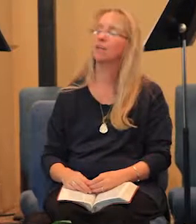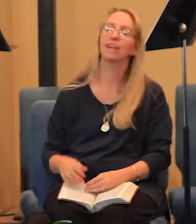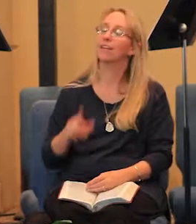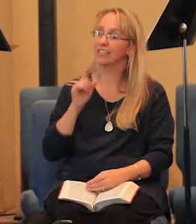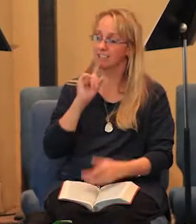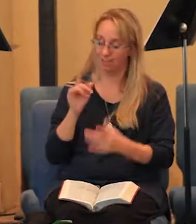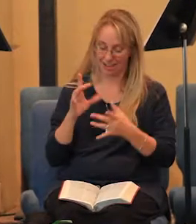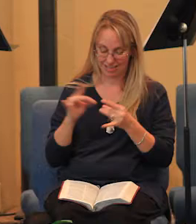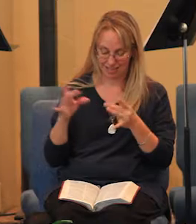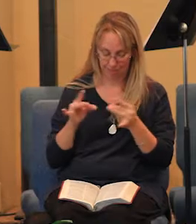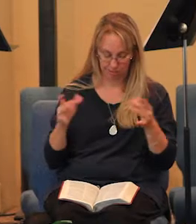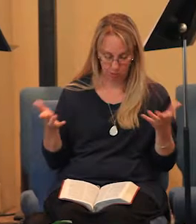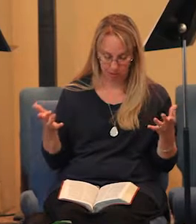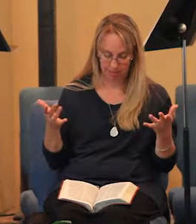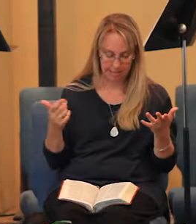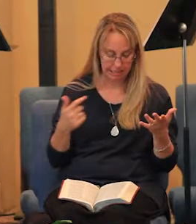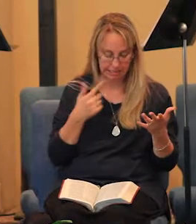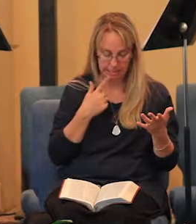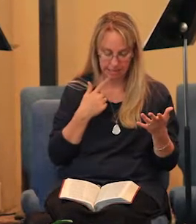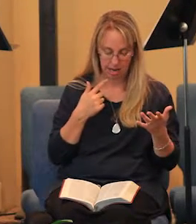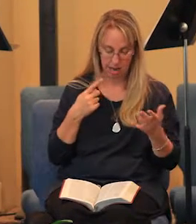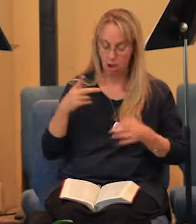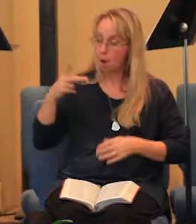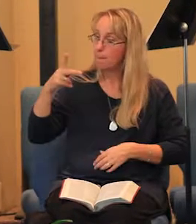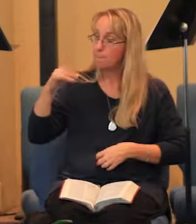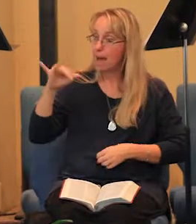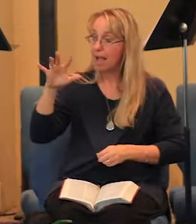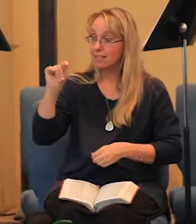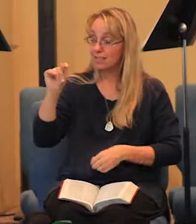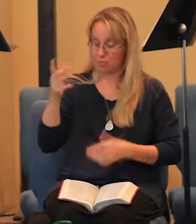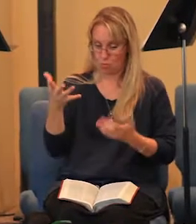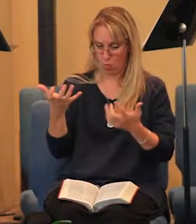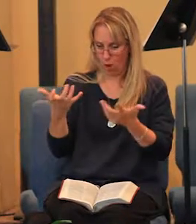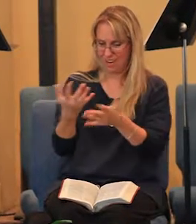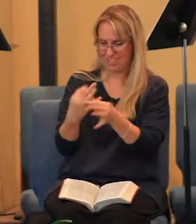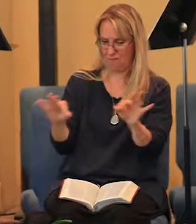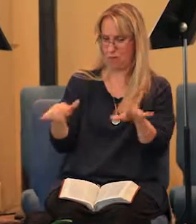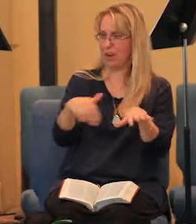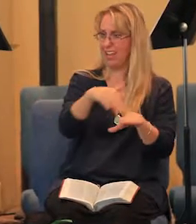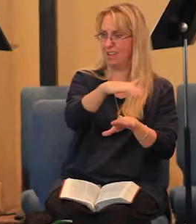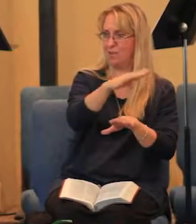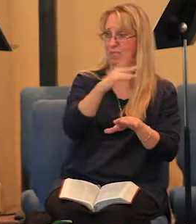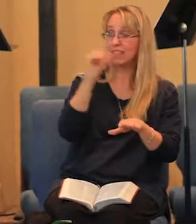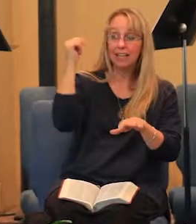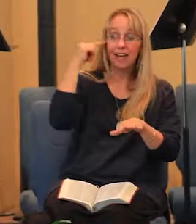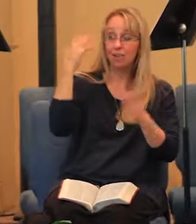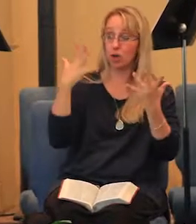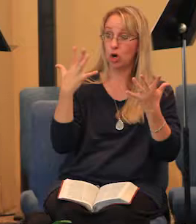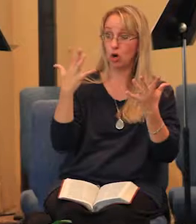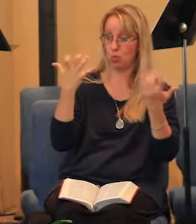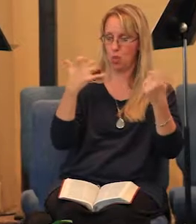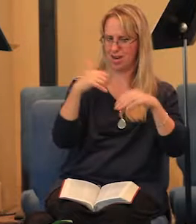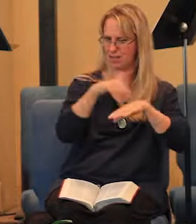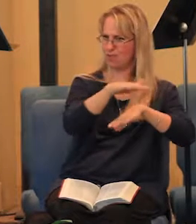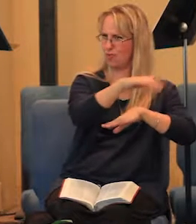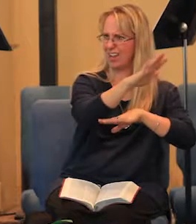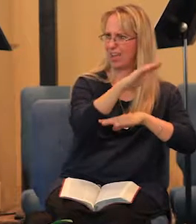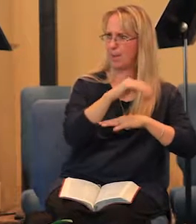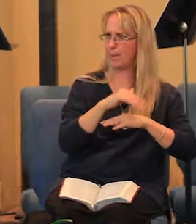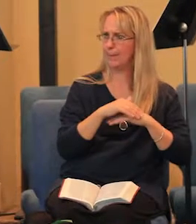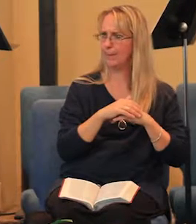goes on, and I've already read it, that, you know, Pilate wanted to set him free. You know, the governor. You took it to the